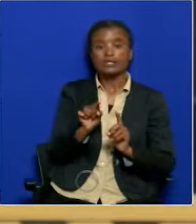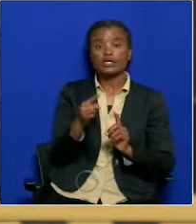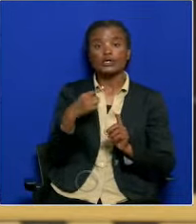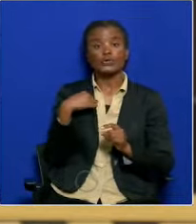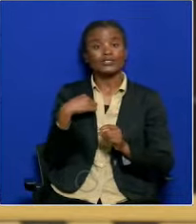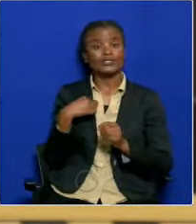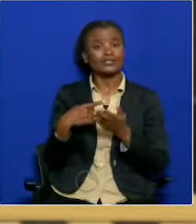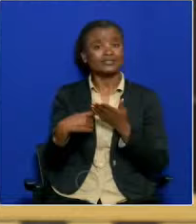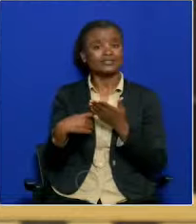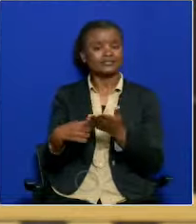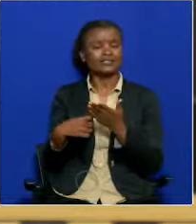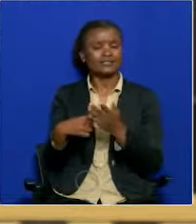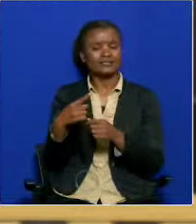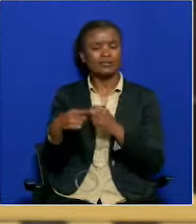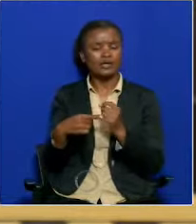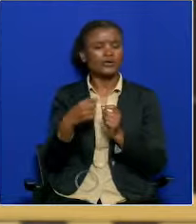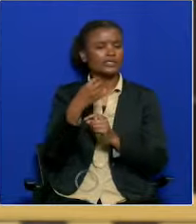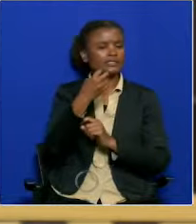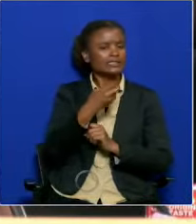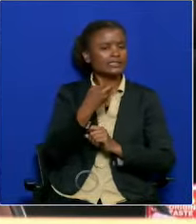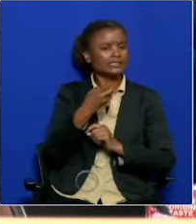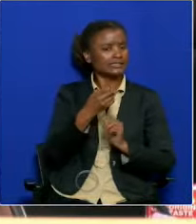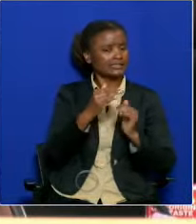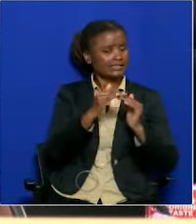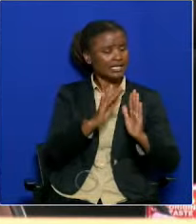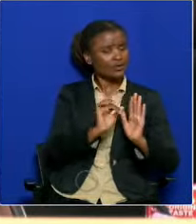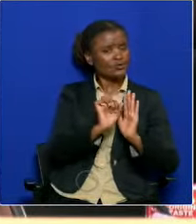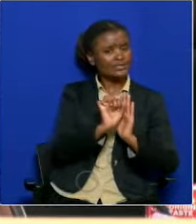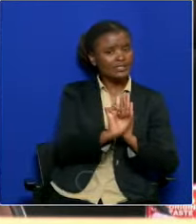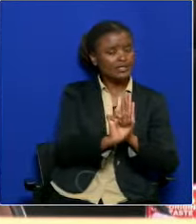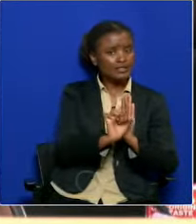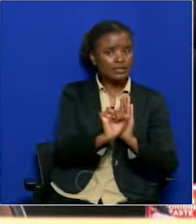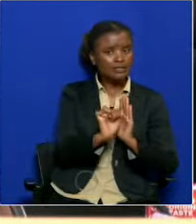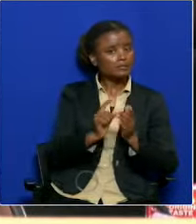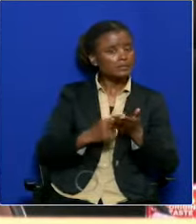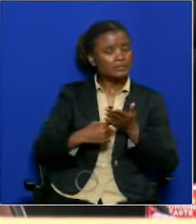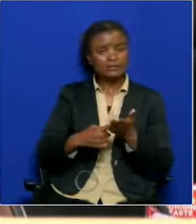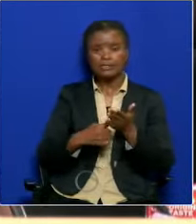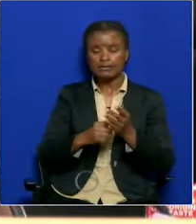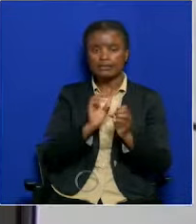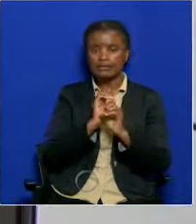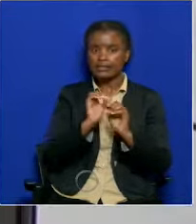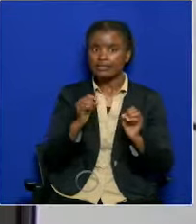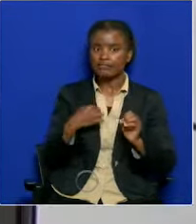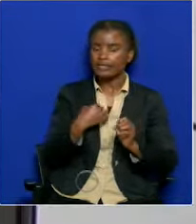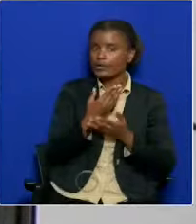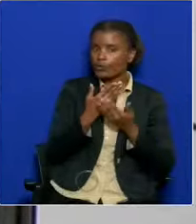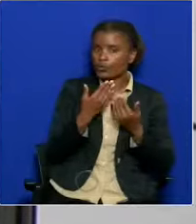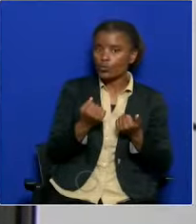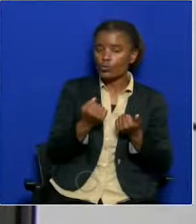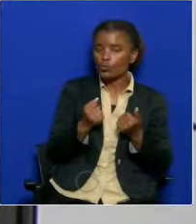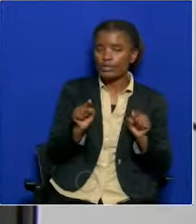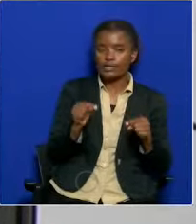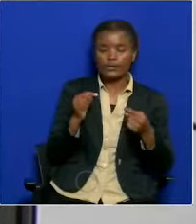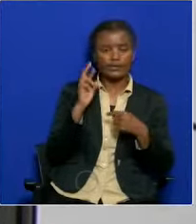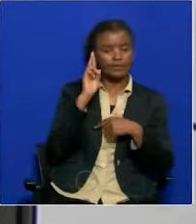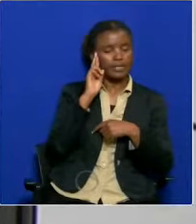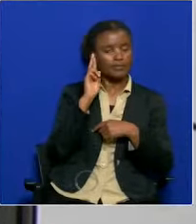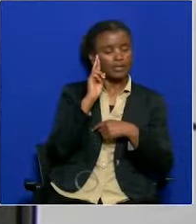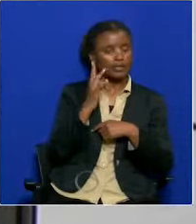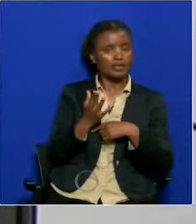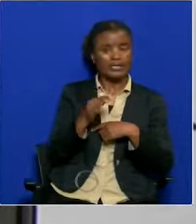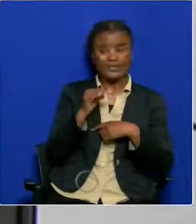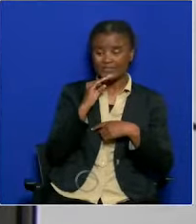search at his premises and whatsoever, I don't know and I can't remember. So it does not mean I lie if